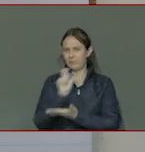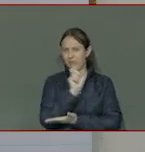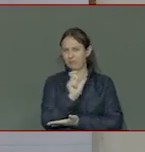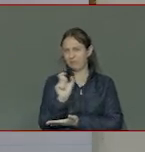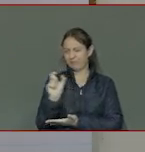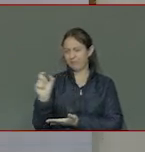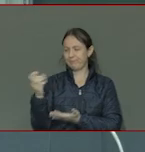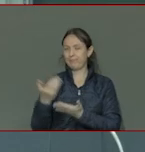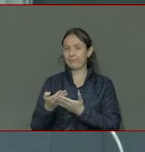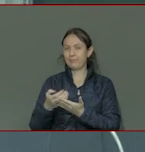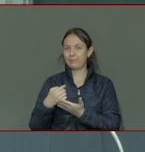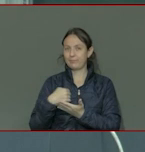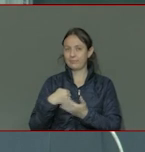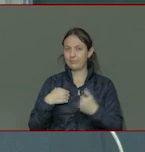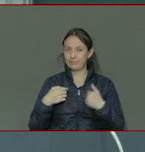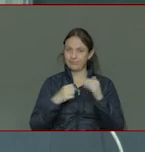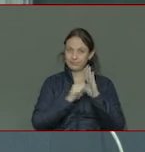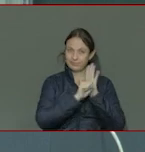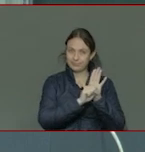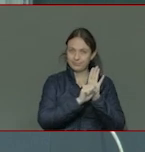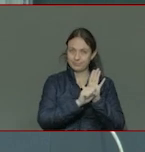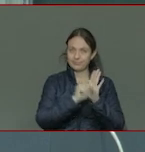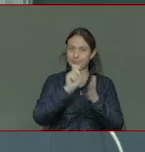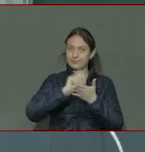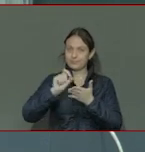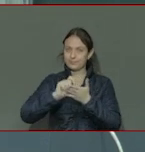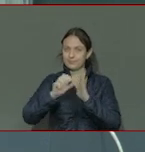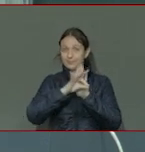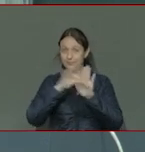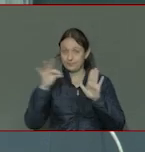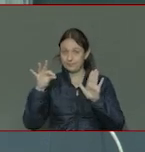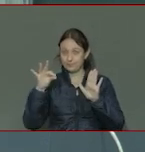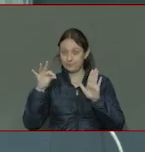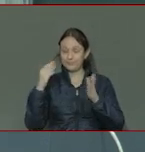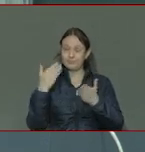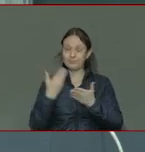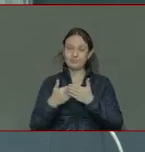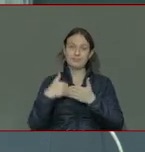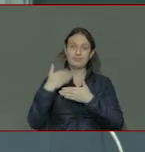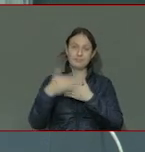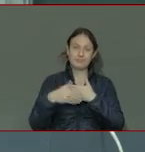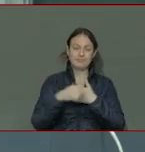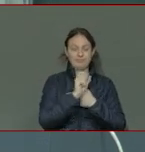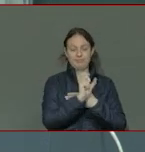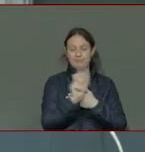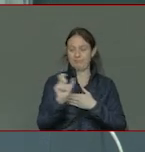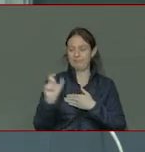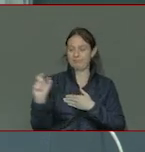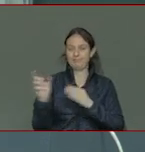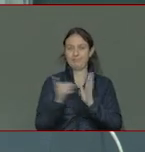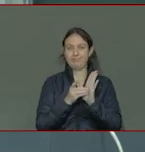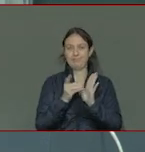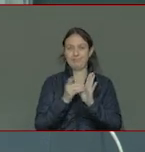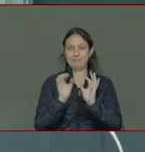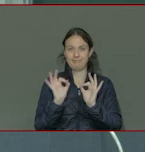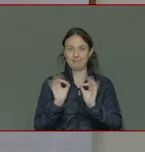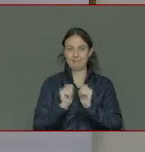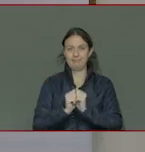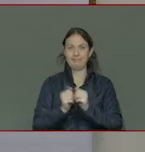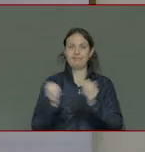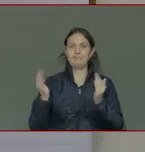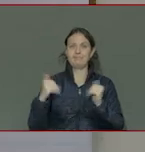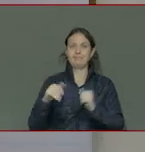see I write it in symbol form and then it's easy to transfer it in words. Okay,